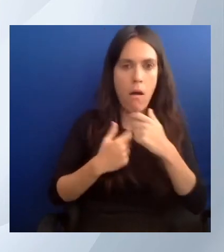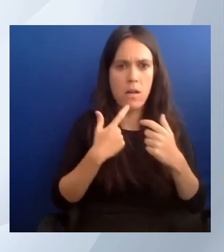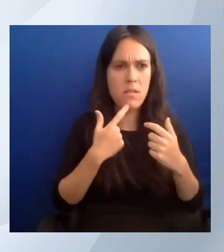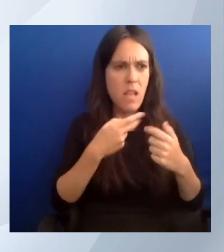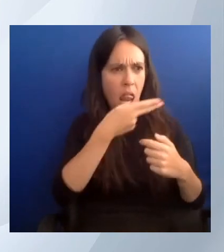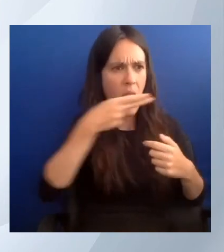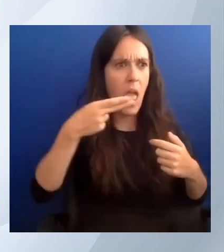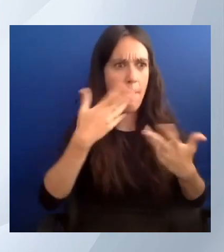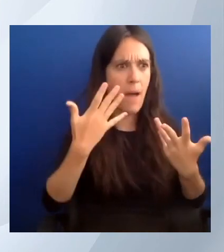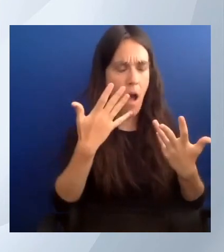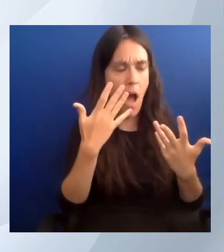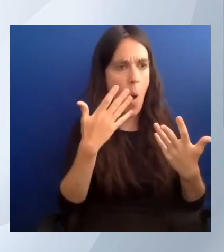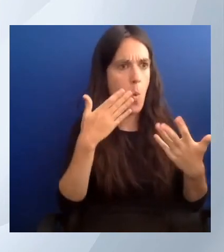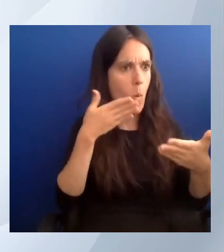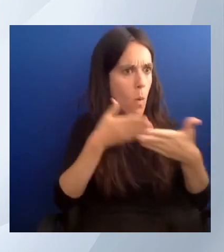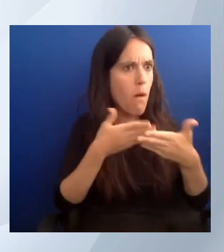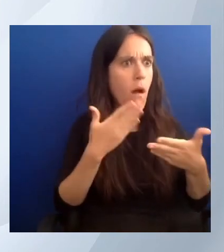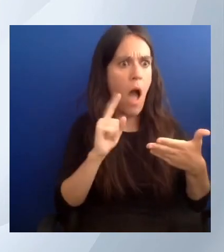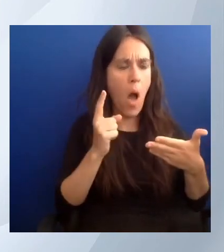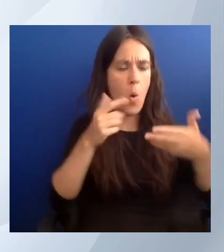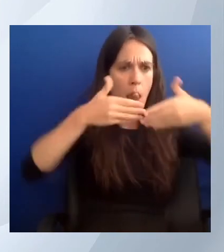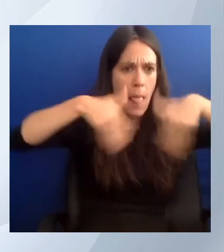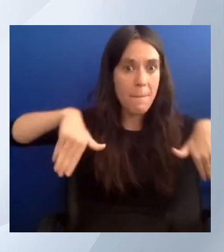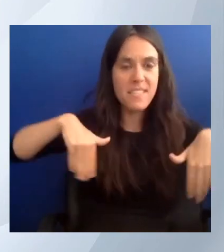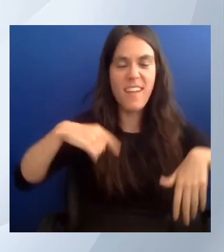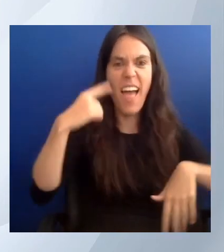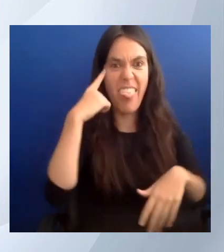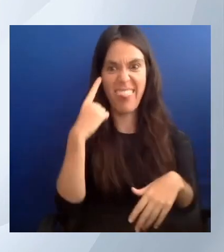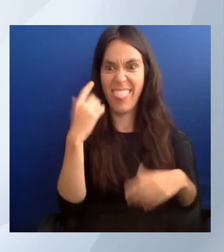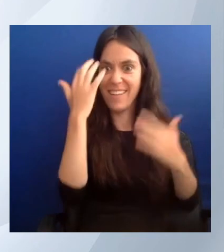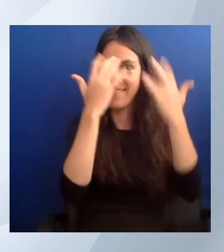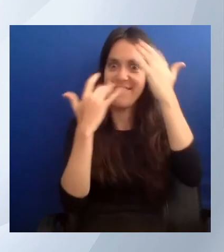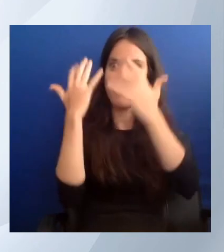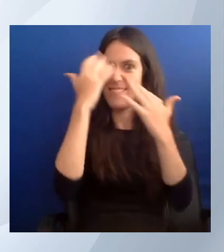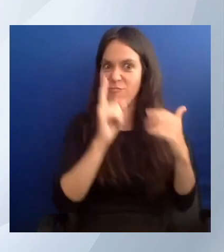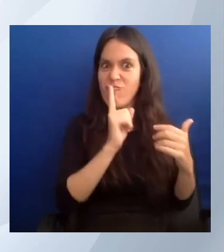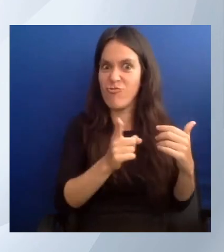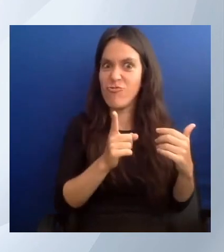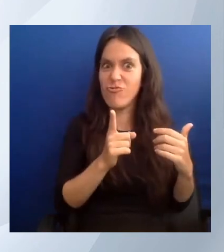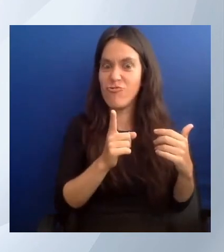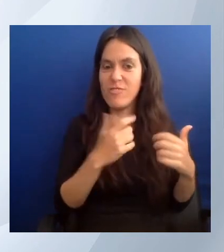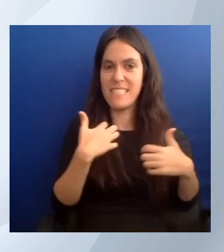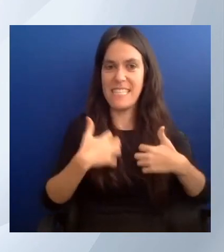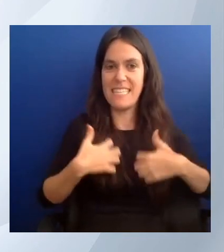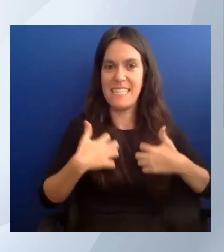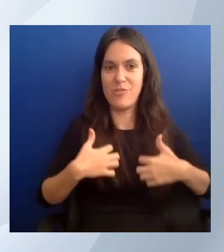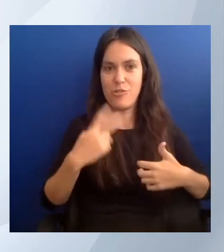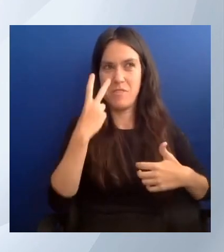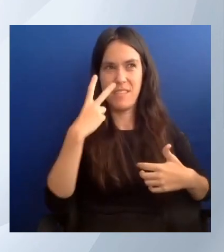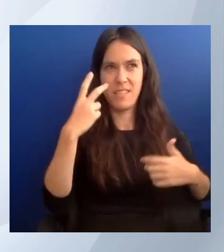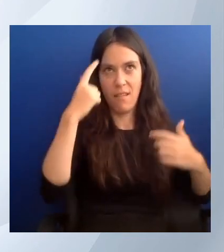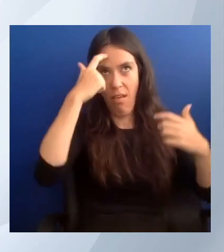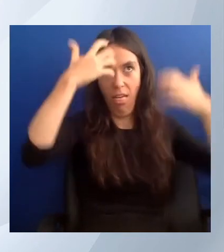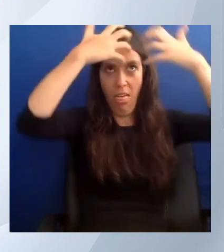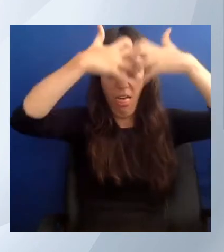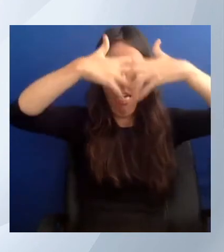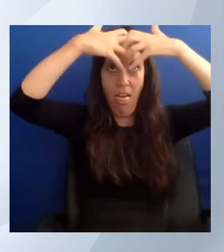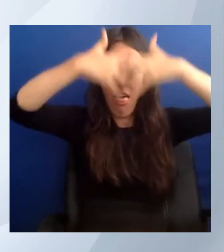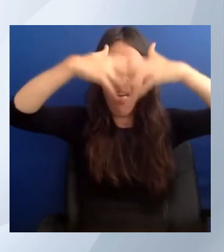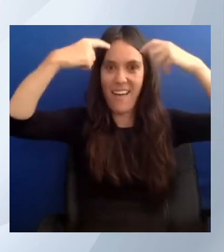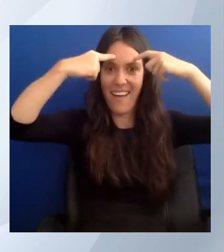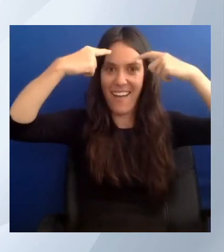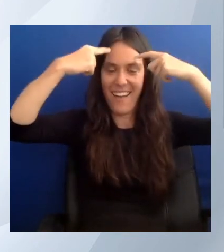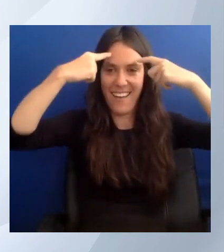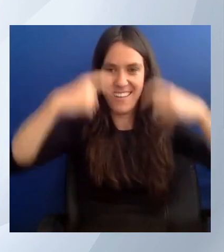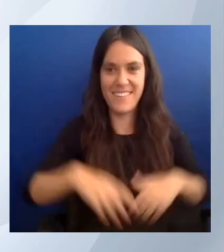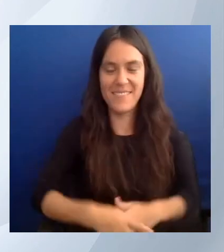like that. I can imagine it did cost you probably quite some time to figure everything out. Or yeah, but this one cost an amount